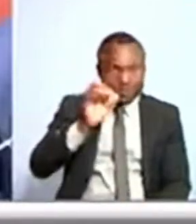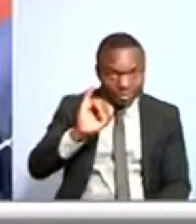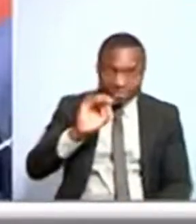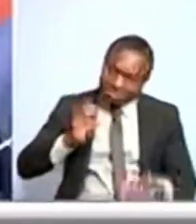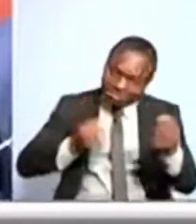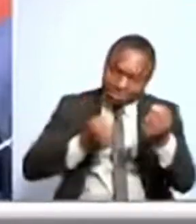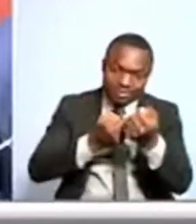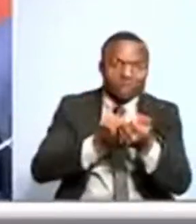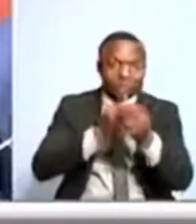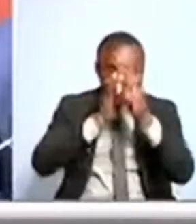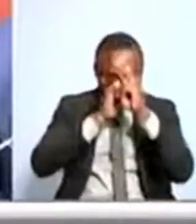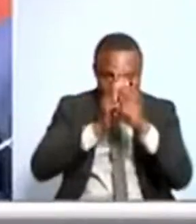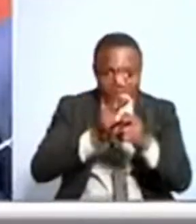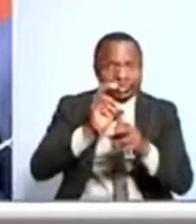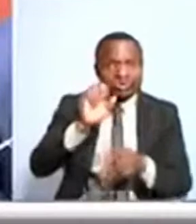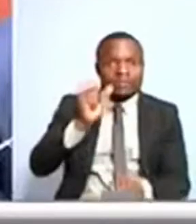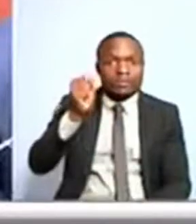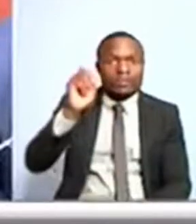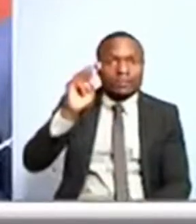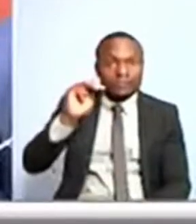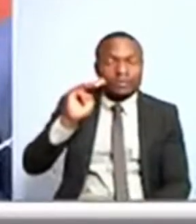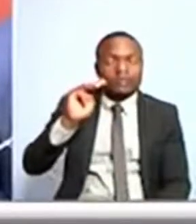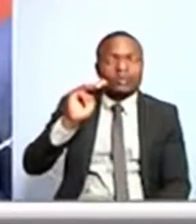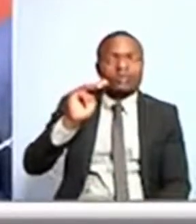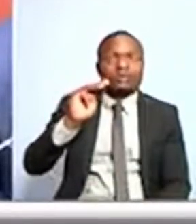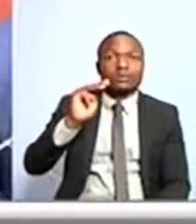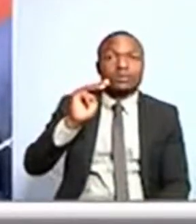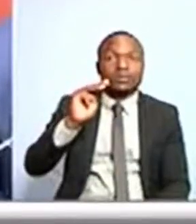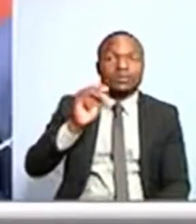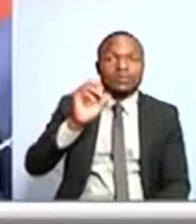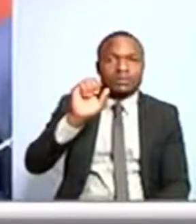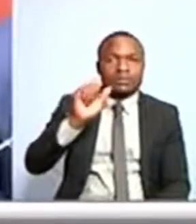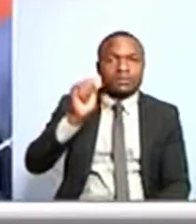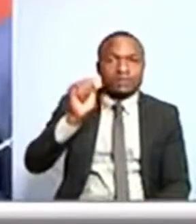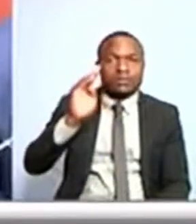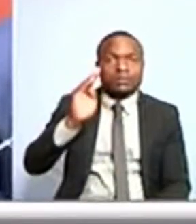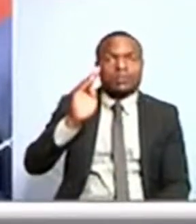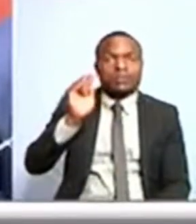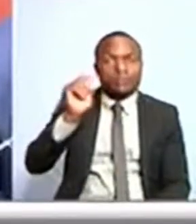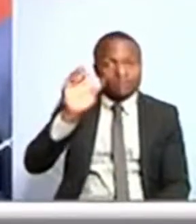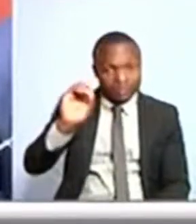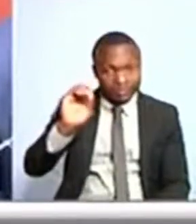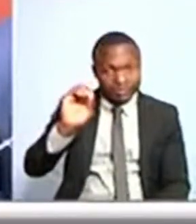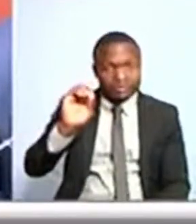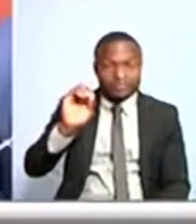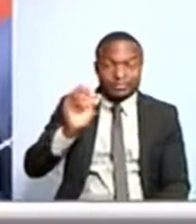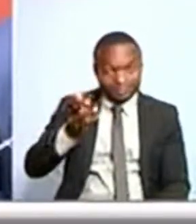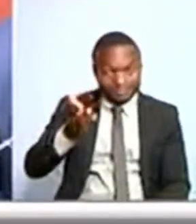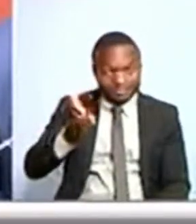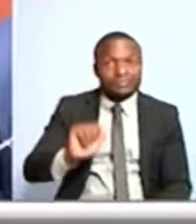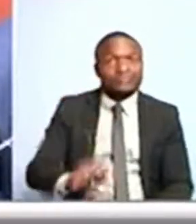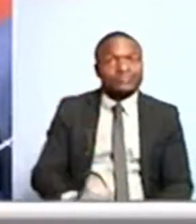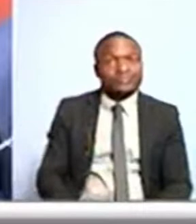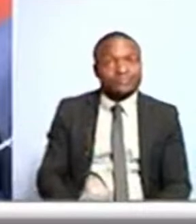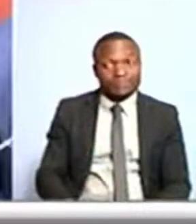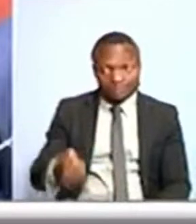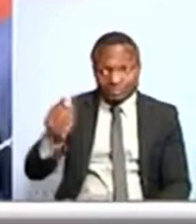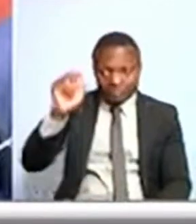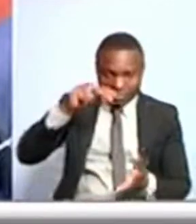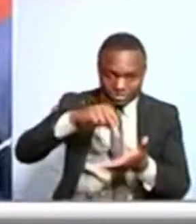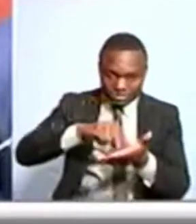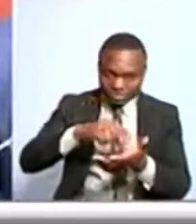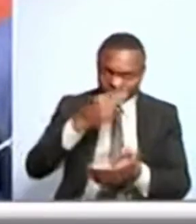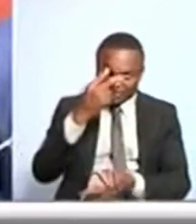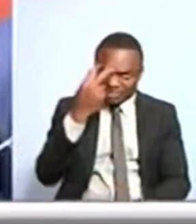by Honorable Sabao from Chikankata. Madam Speaker, I rise on the two issues